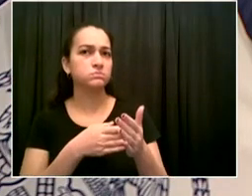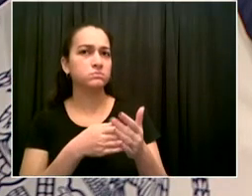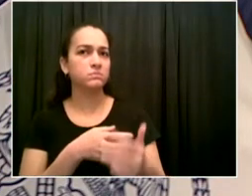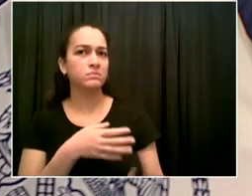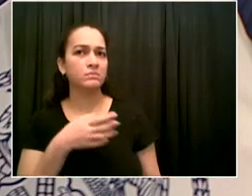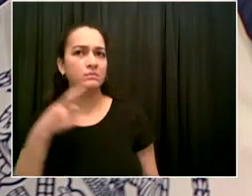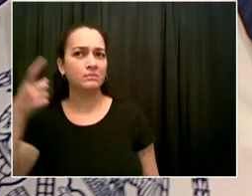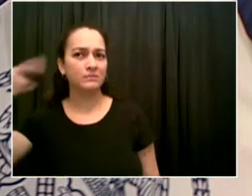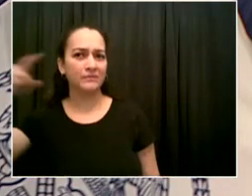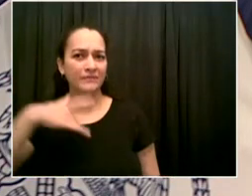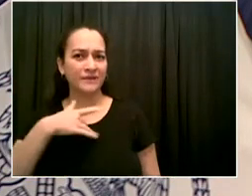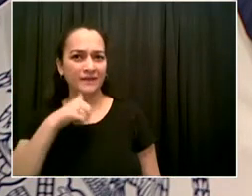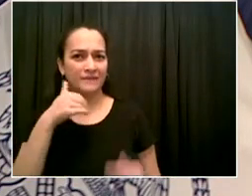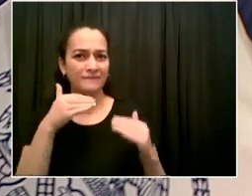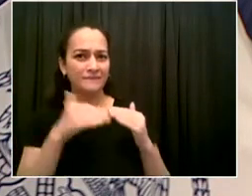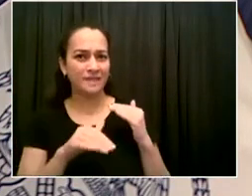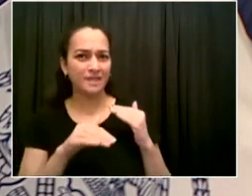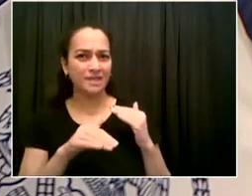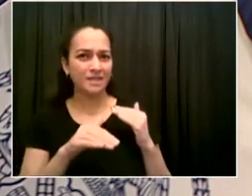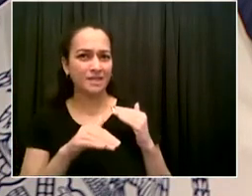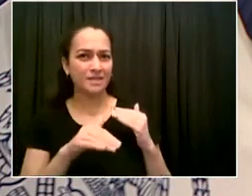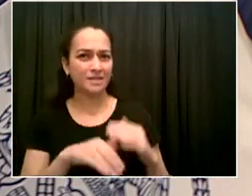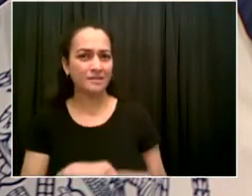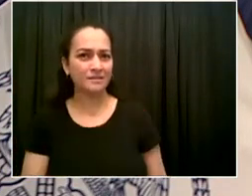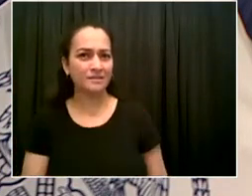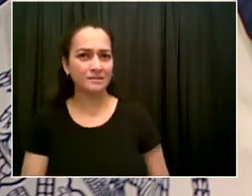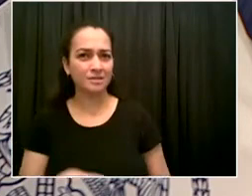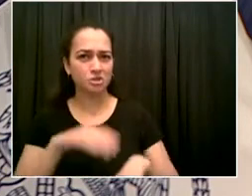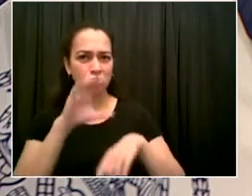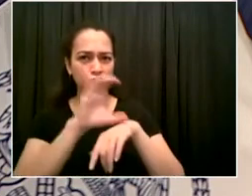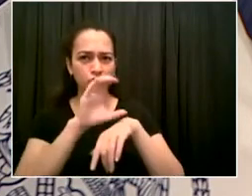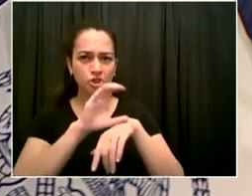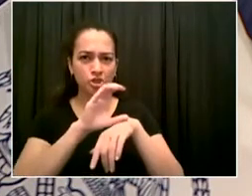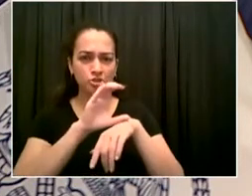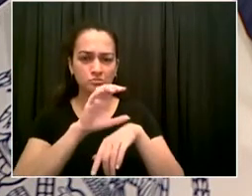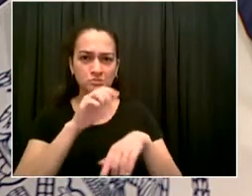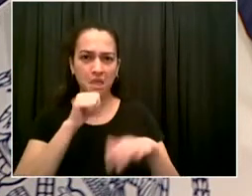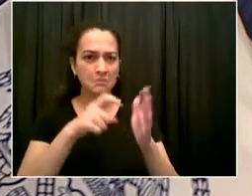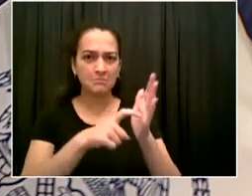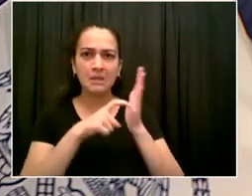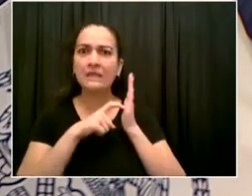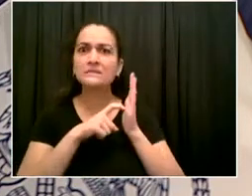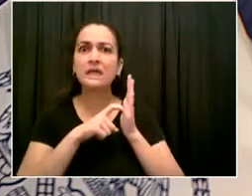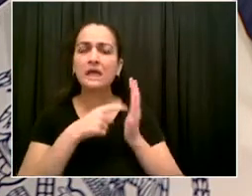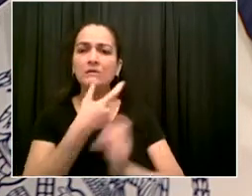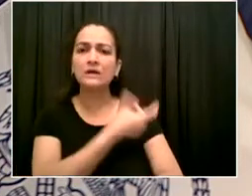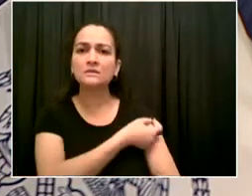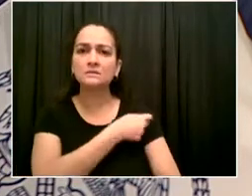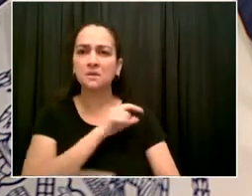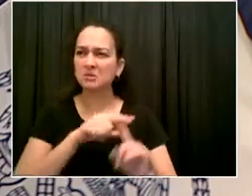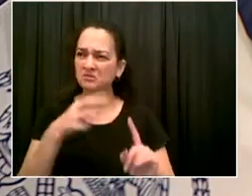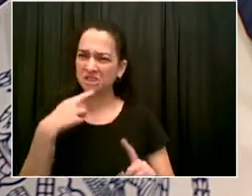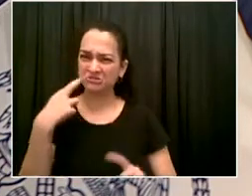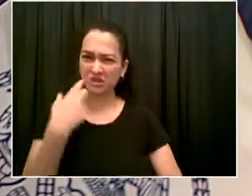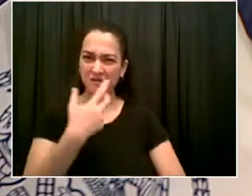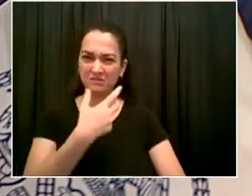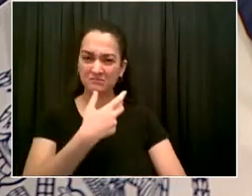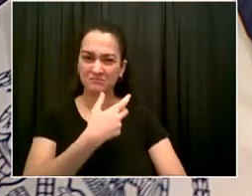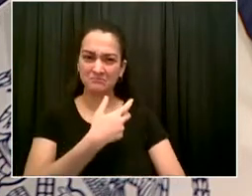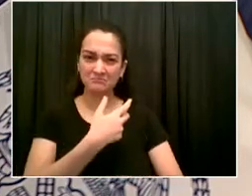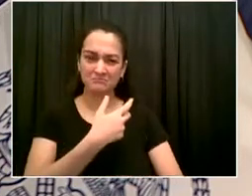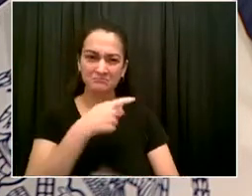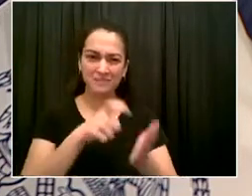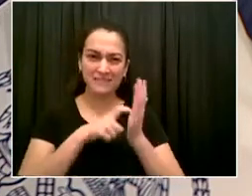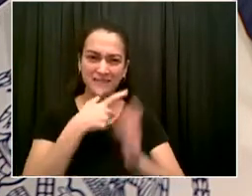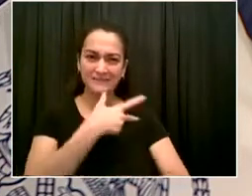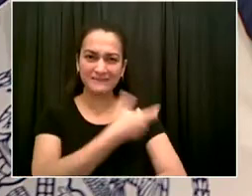wondering if you feel confident that the executive order will hold up in court, and what's your response to these